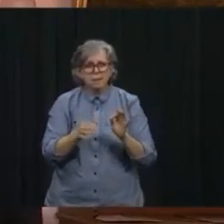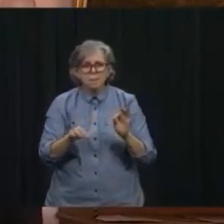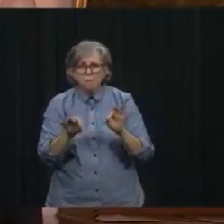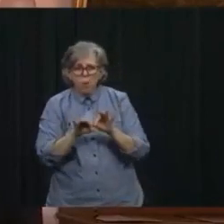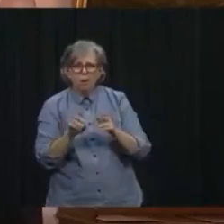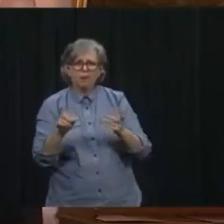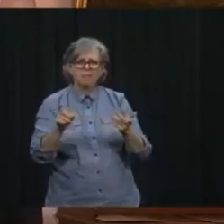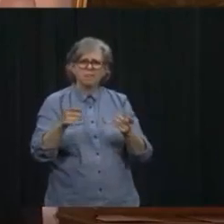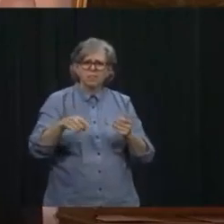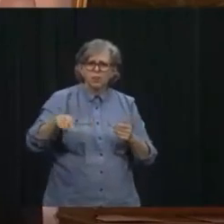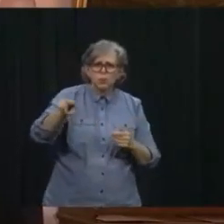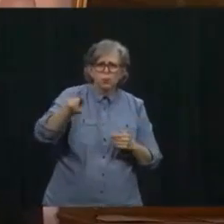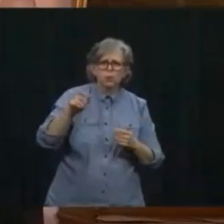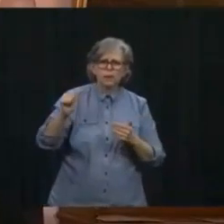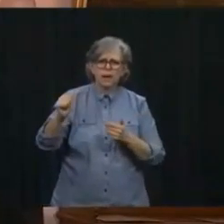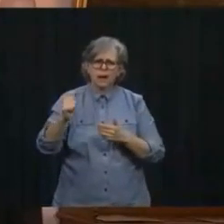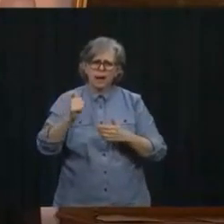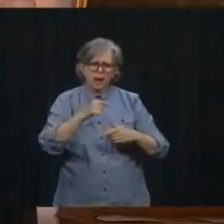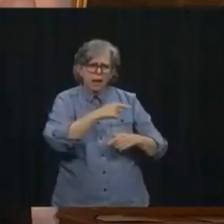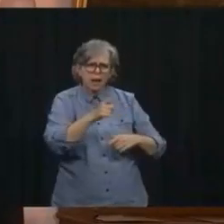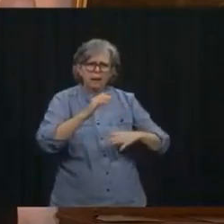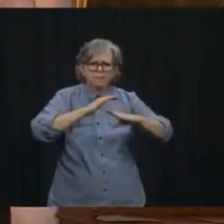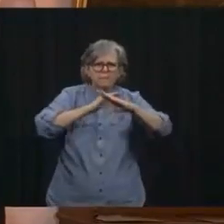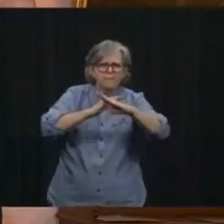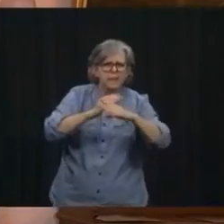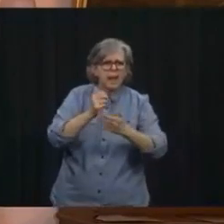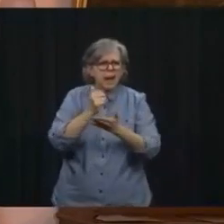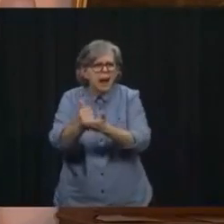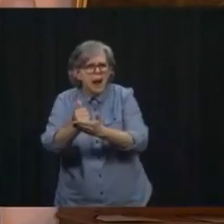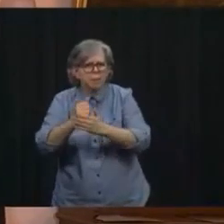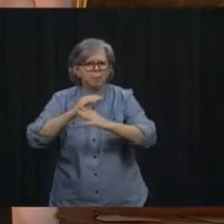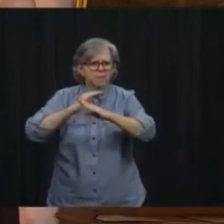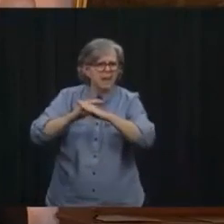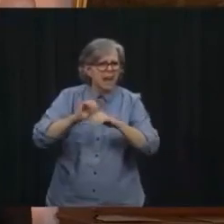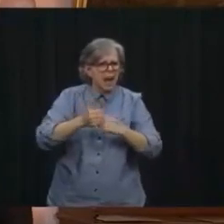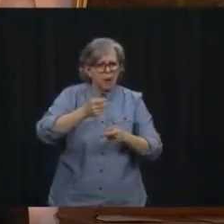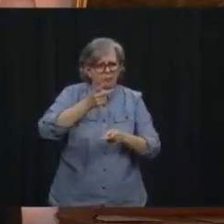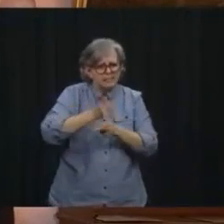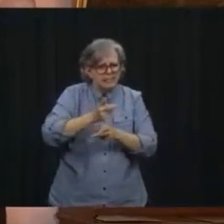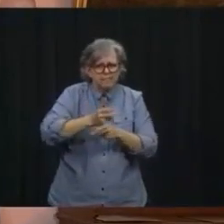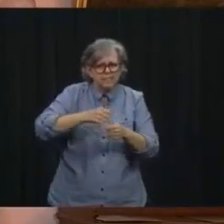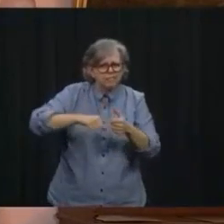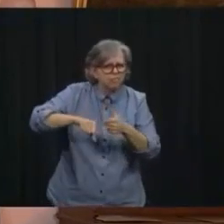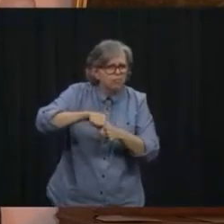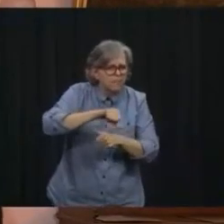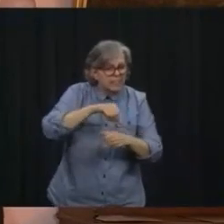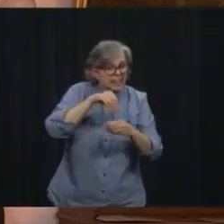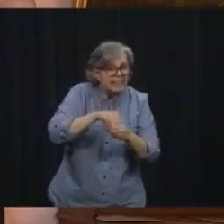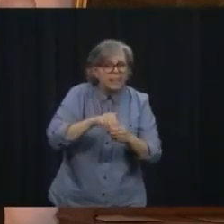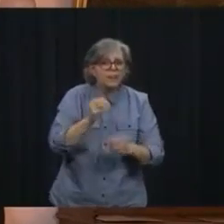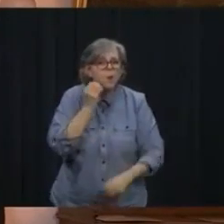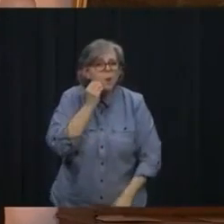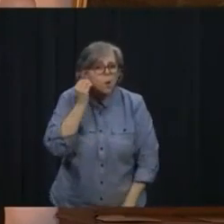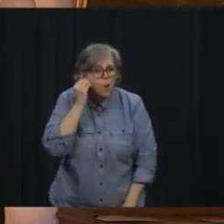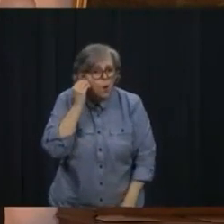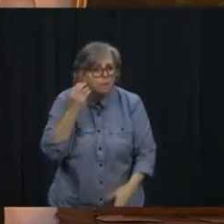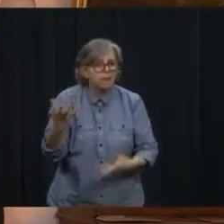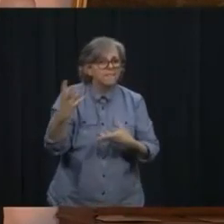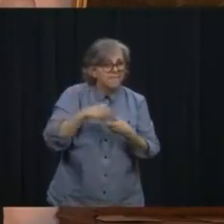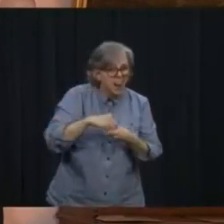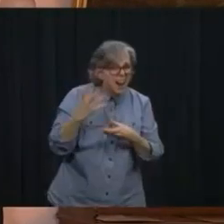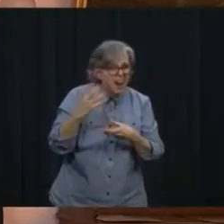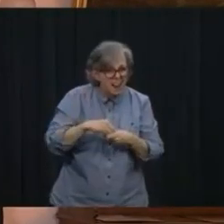may make it even more difficult for you right now. And we want to make sure that we're supporting you and your families. So ask for